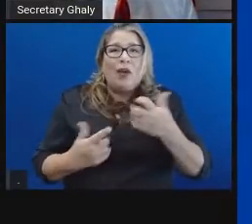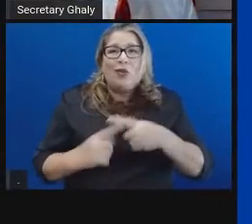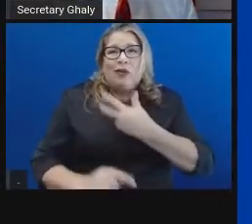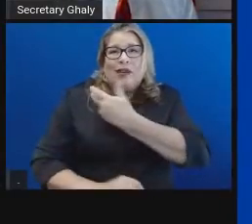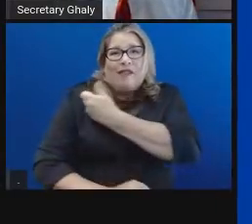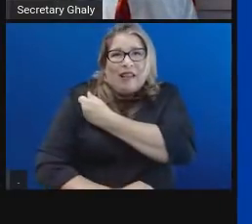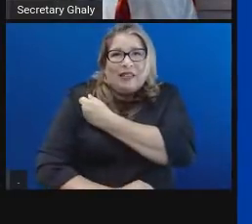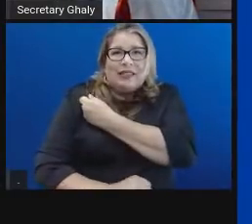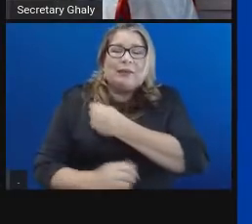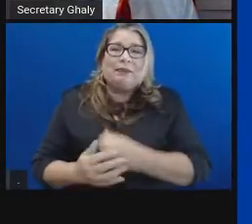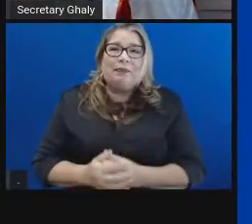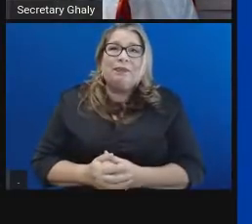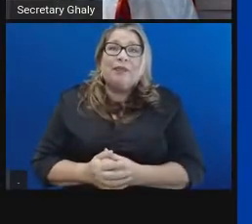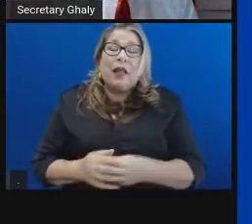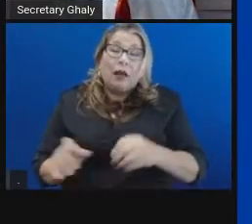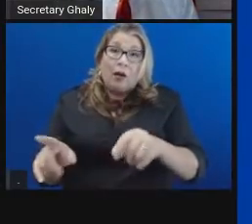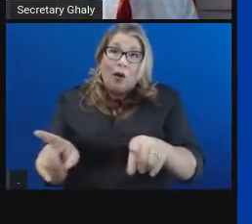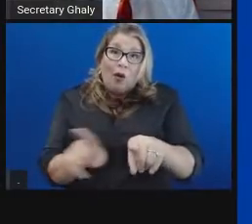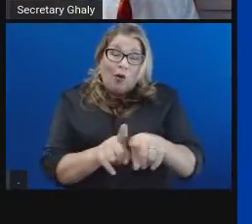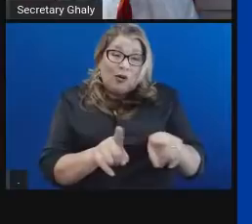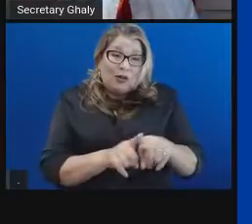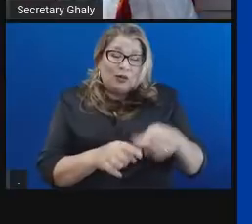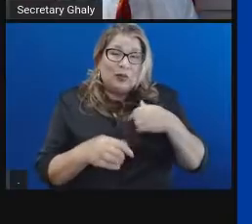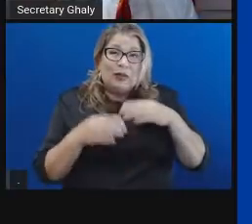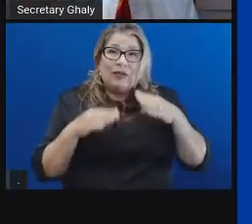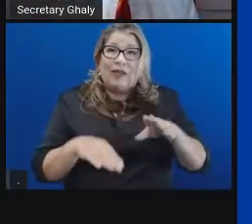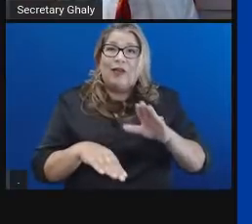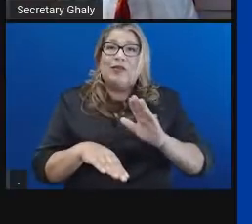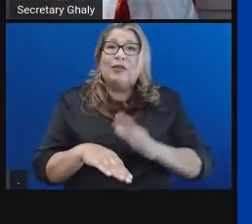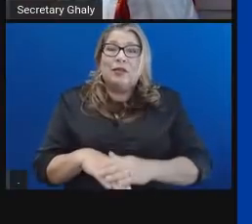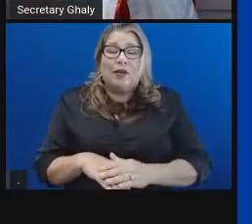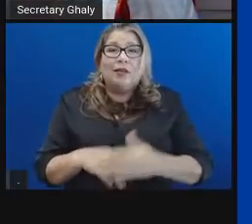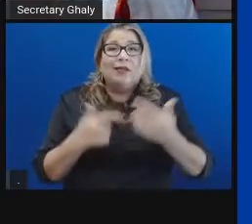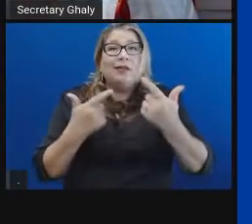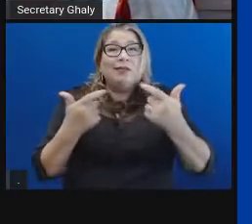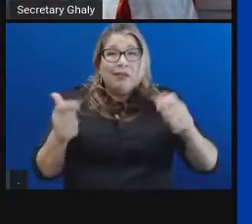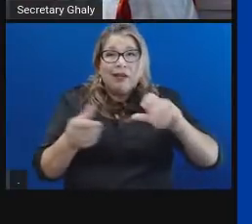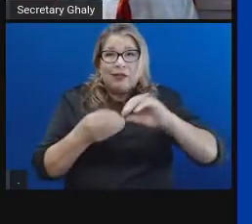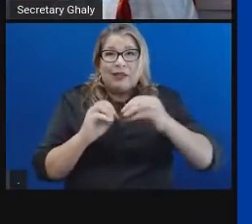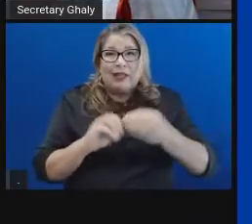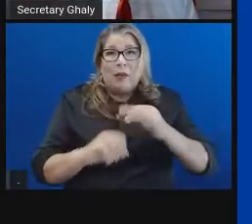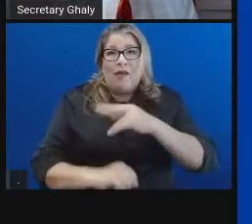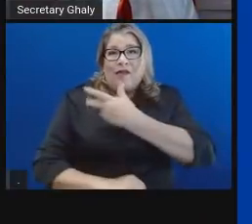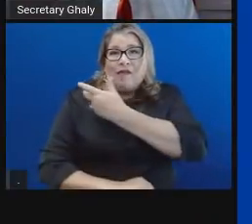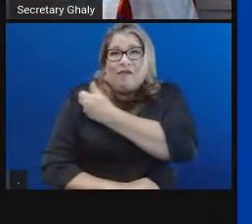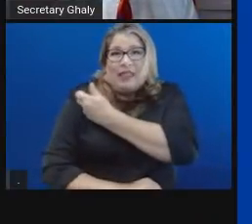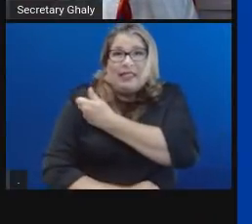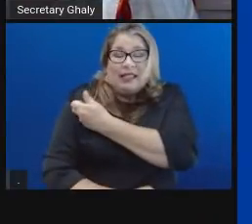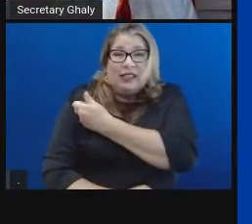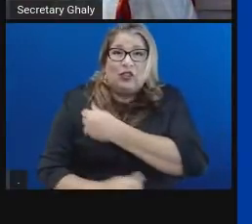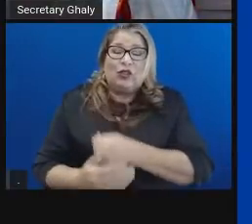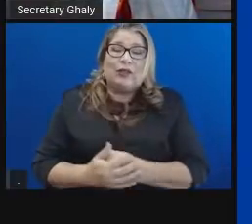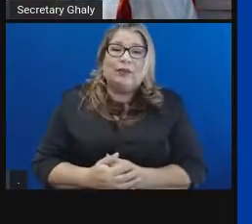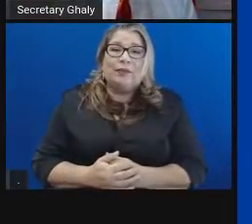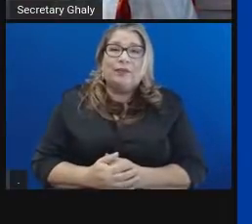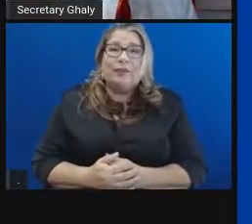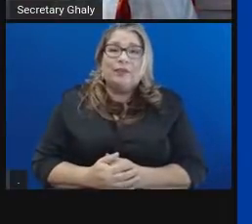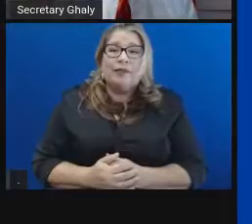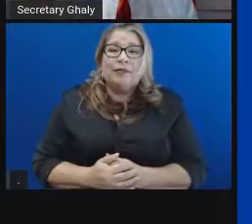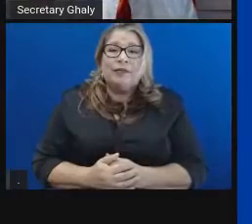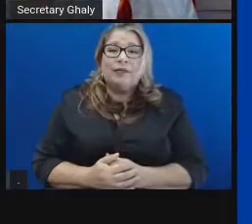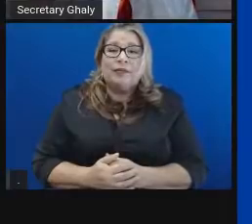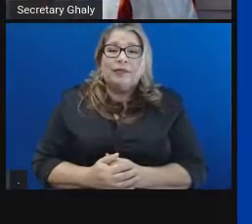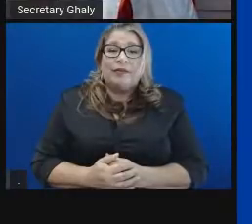a focus on new large-scale vaccination efforts coming up throughout the week. Some of those already started in the